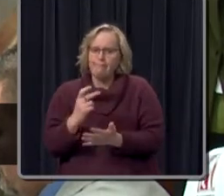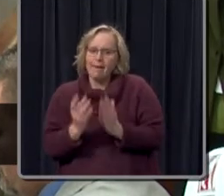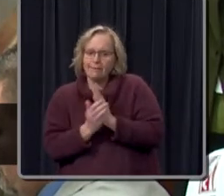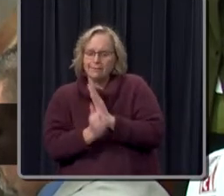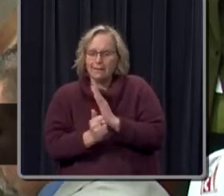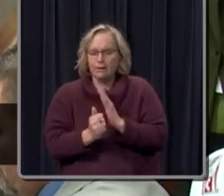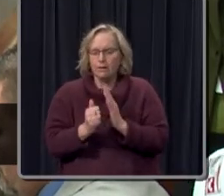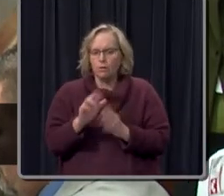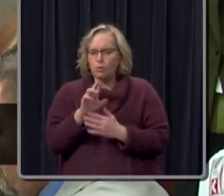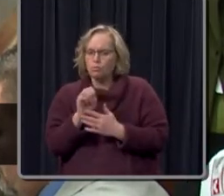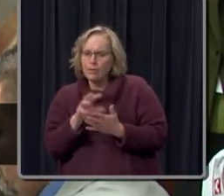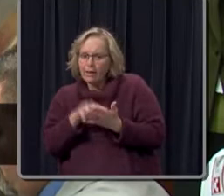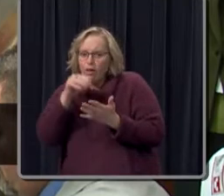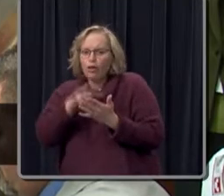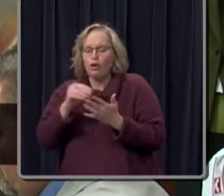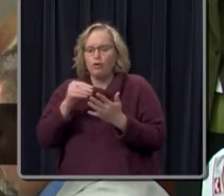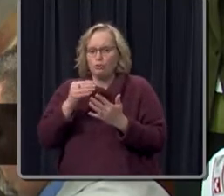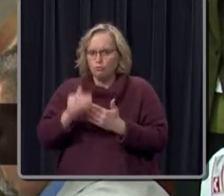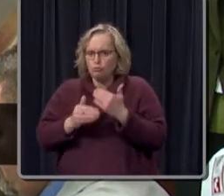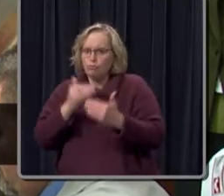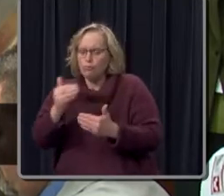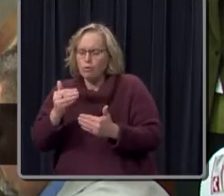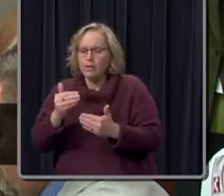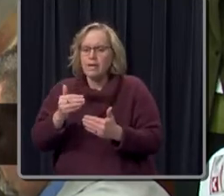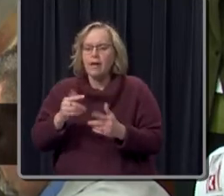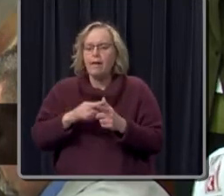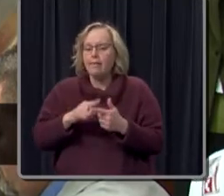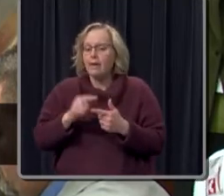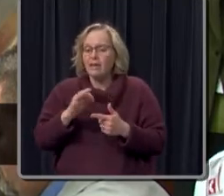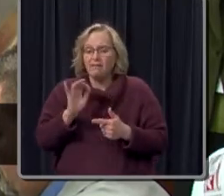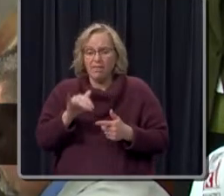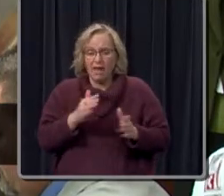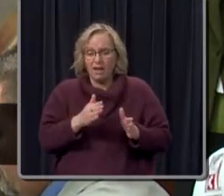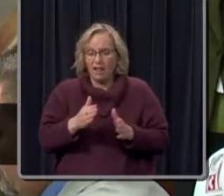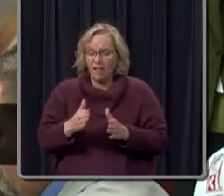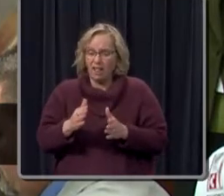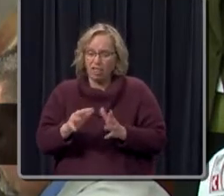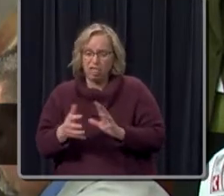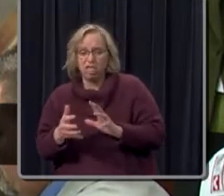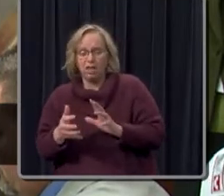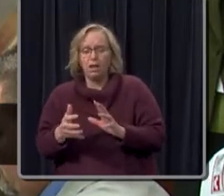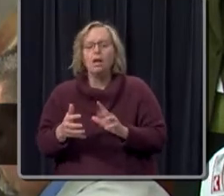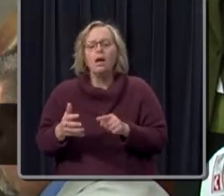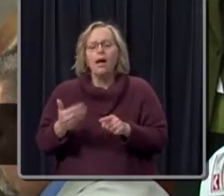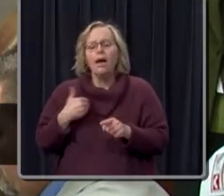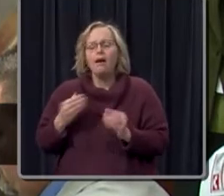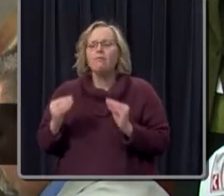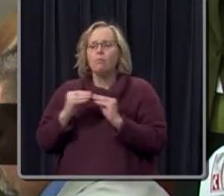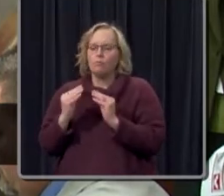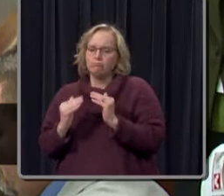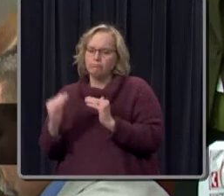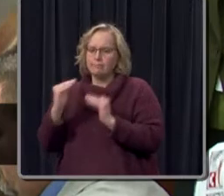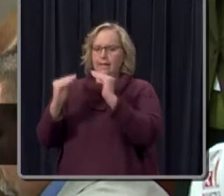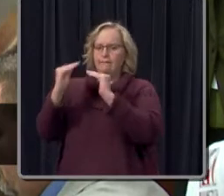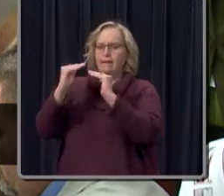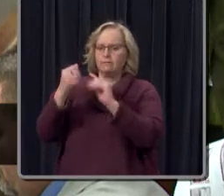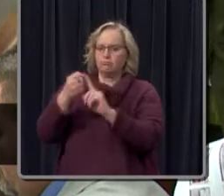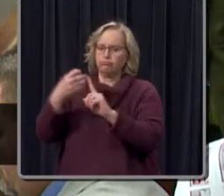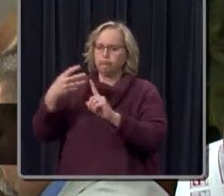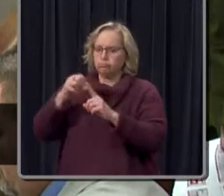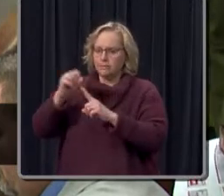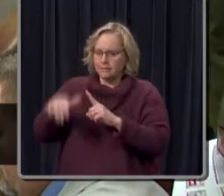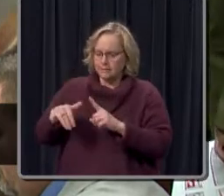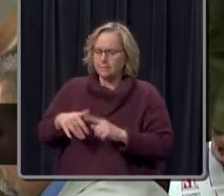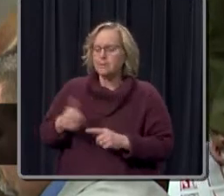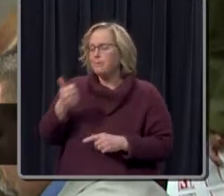help them make some of that progress. And then ultimately, if things aren't playing out and working well, then we have other more advanced systems in place. But, any